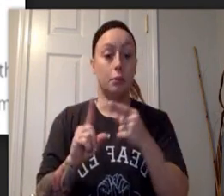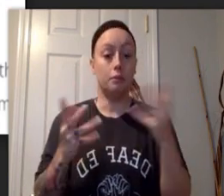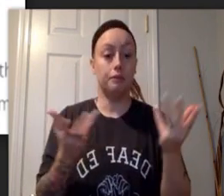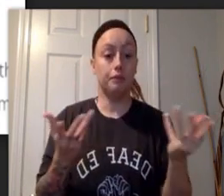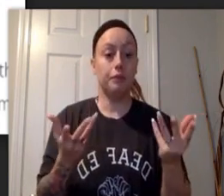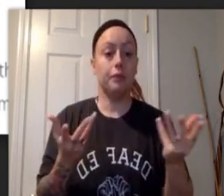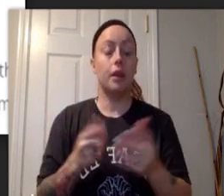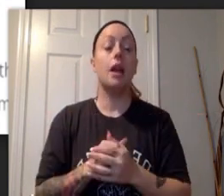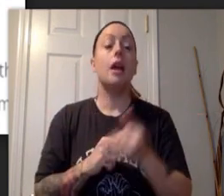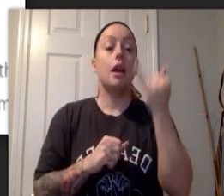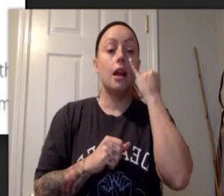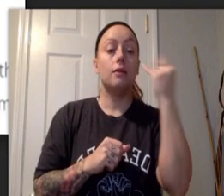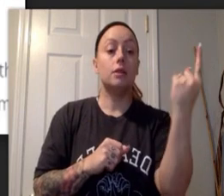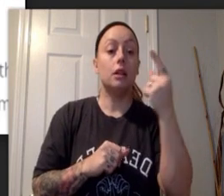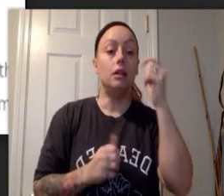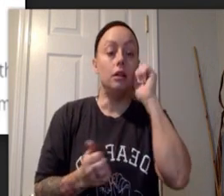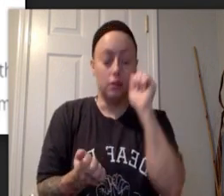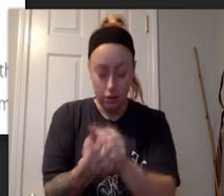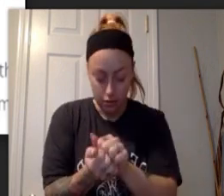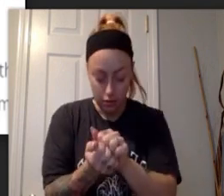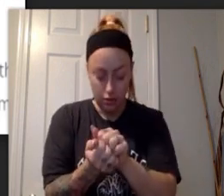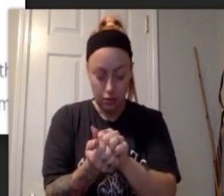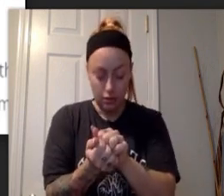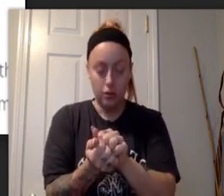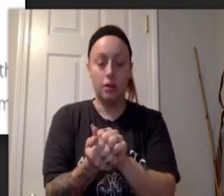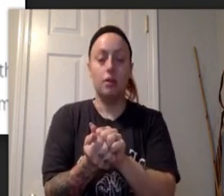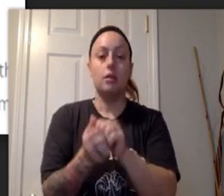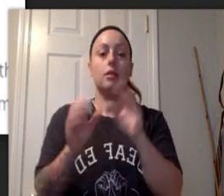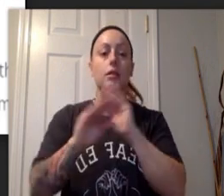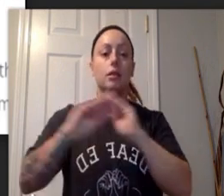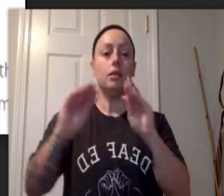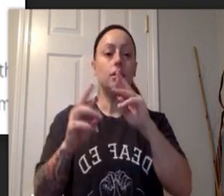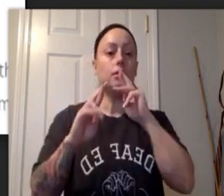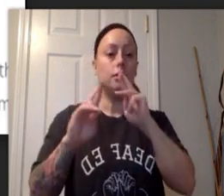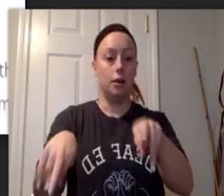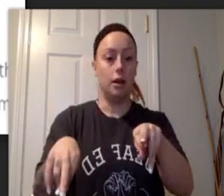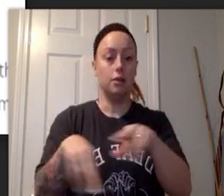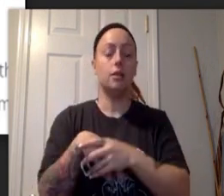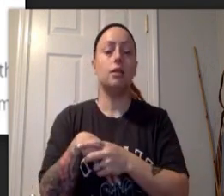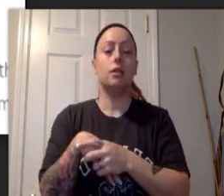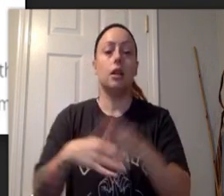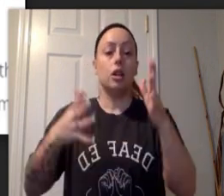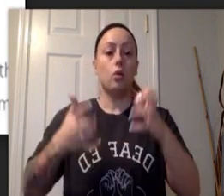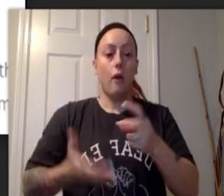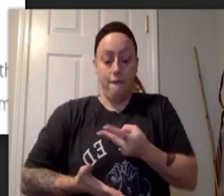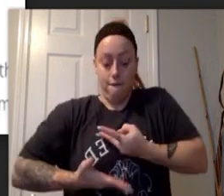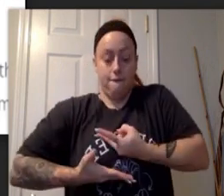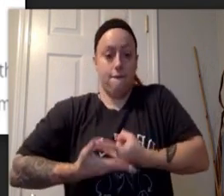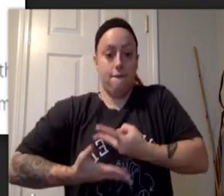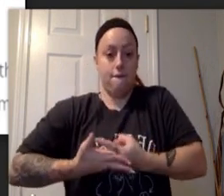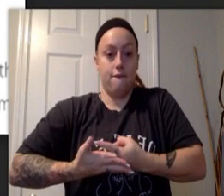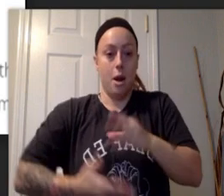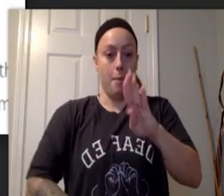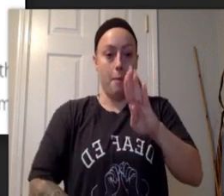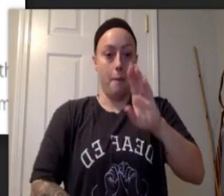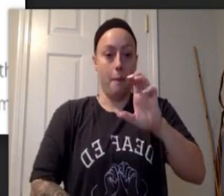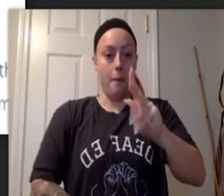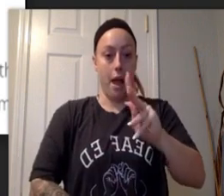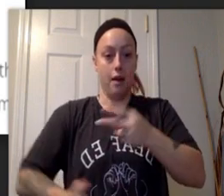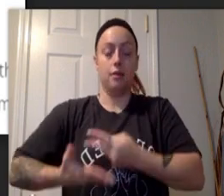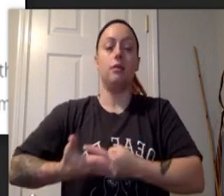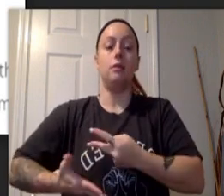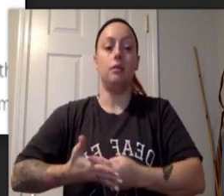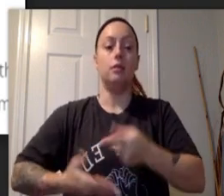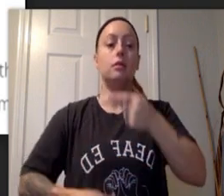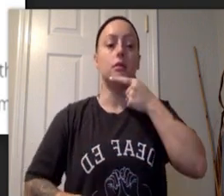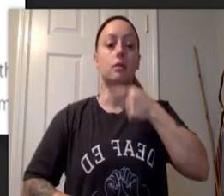not responsive. You want to get them laying. Oh, I lost myself. You want to get them laying completely flat on their back if possible. Tilt